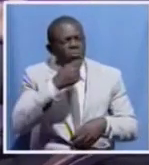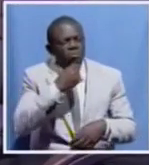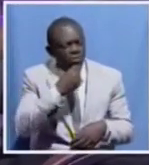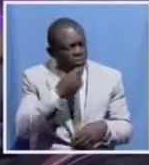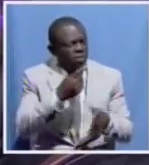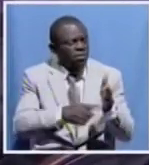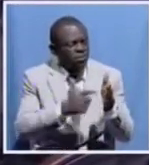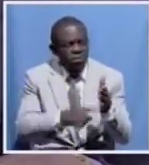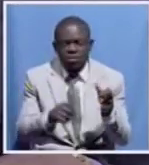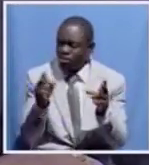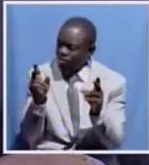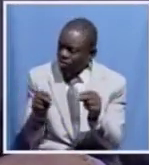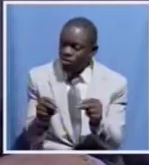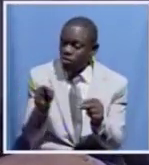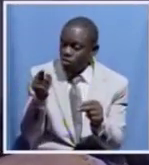strengths outweigh